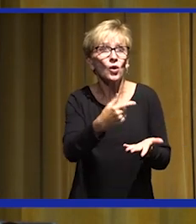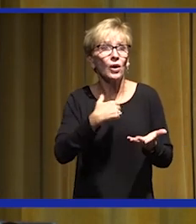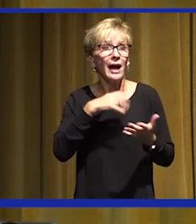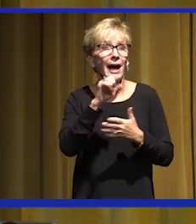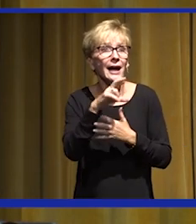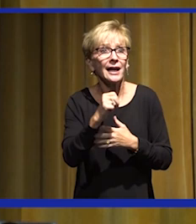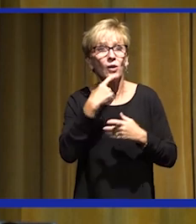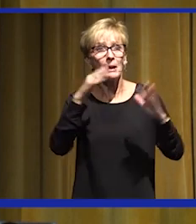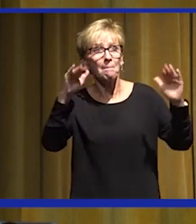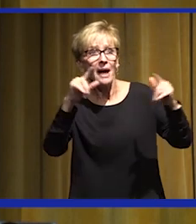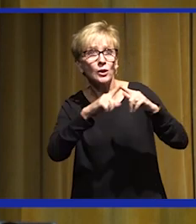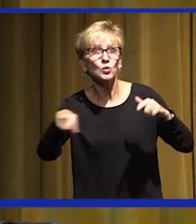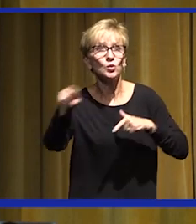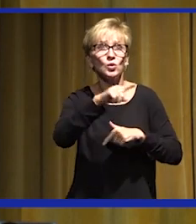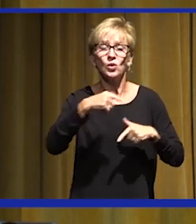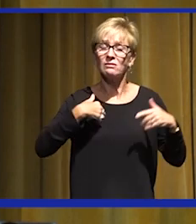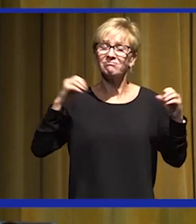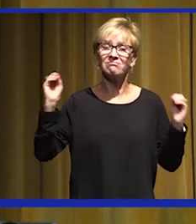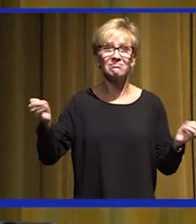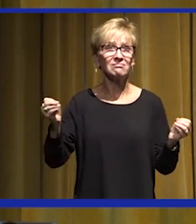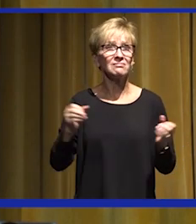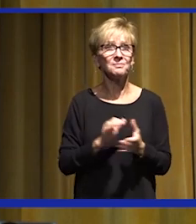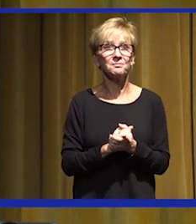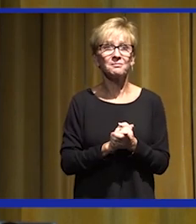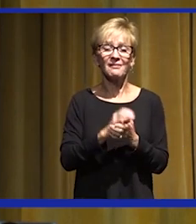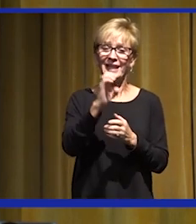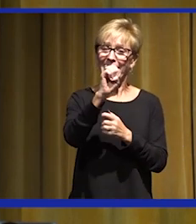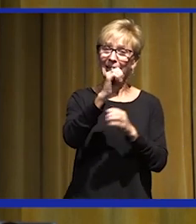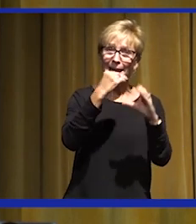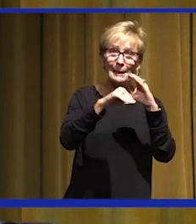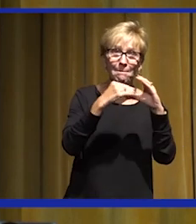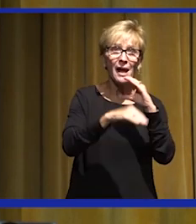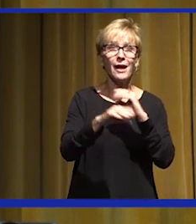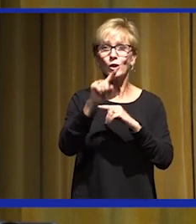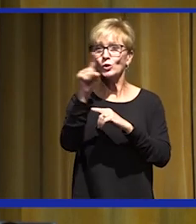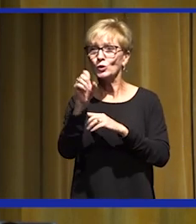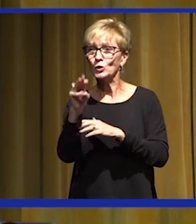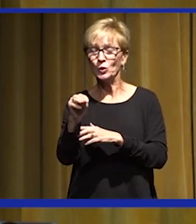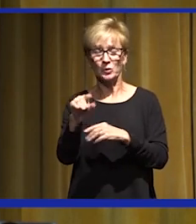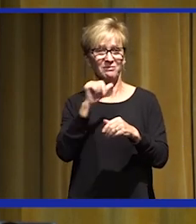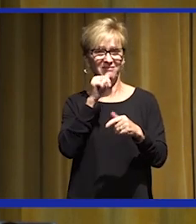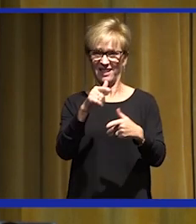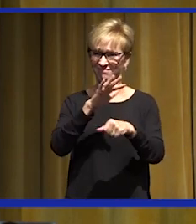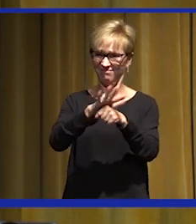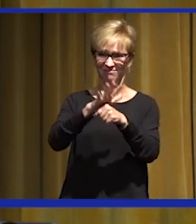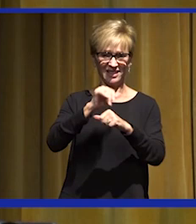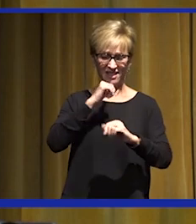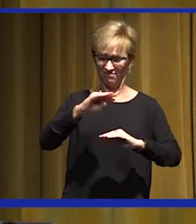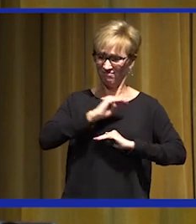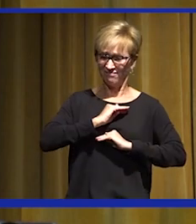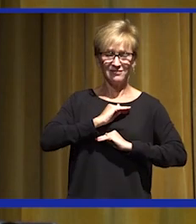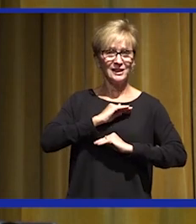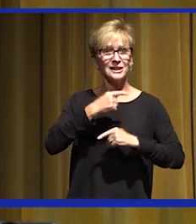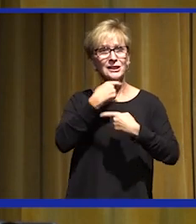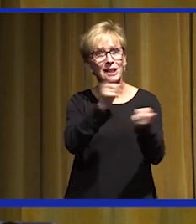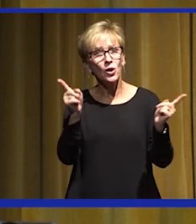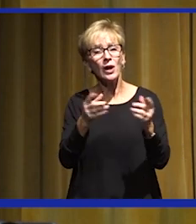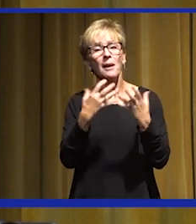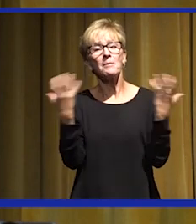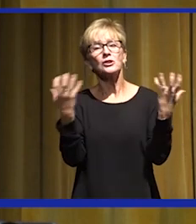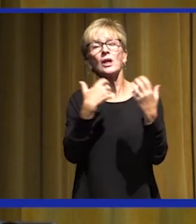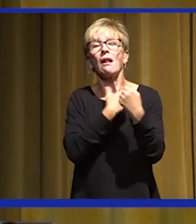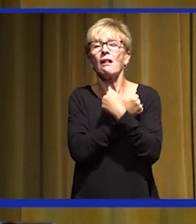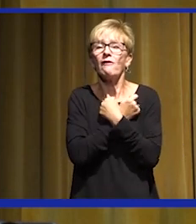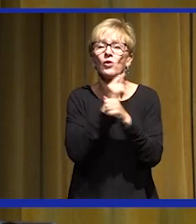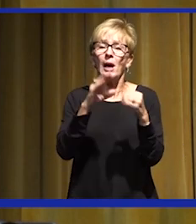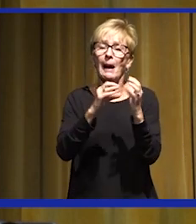goodbye. Email and Zoom just aren't adequate to tell everyone how much they mean to me and how much you've affected